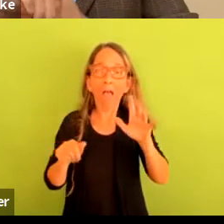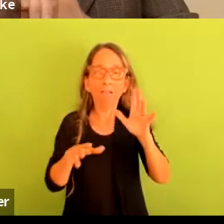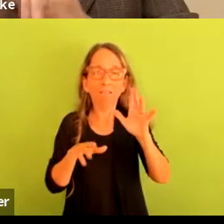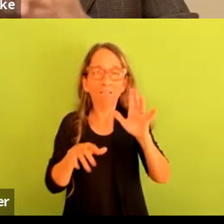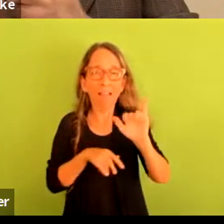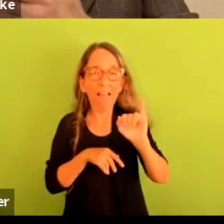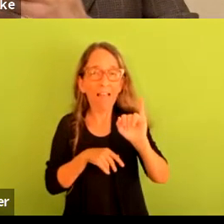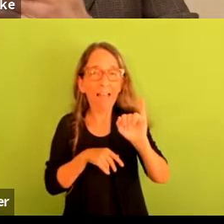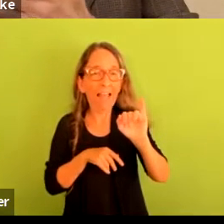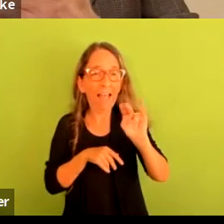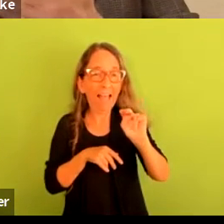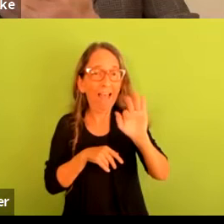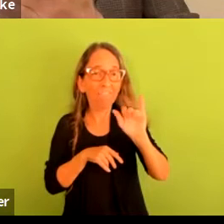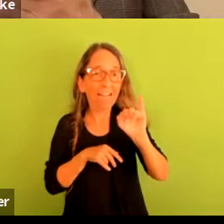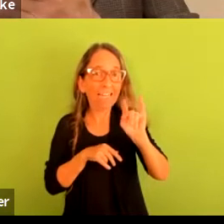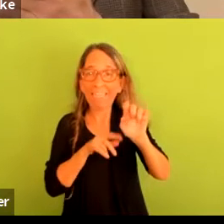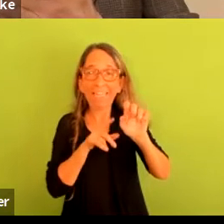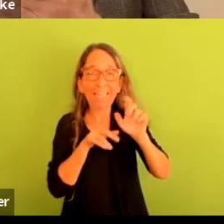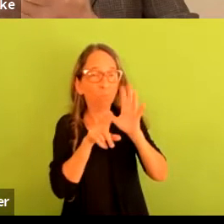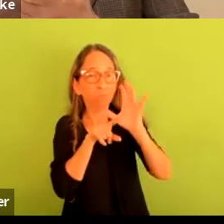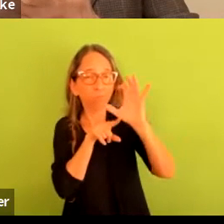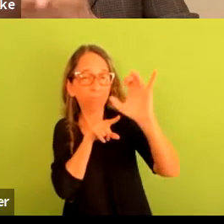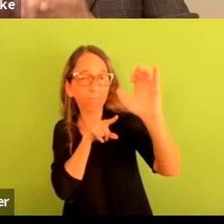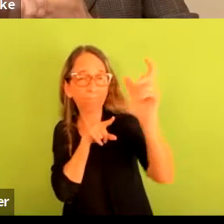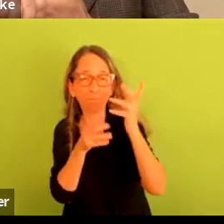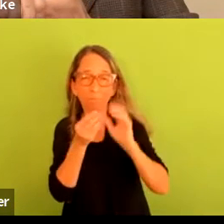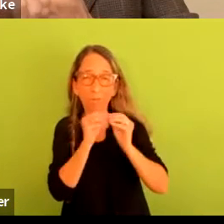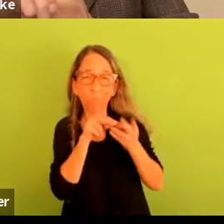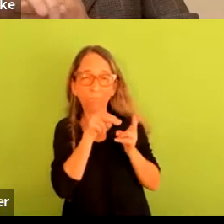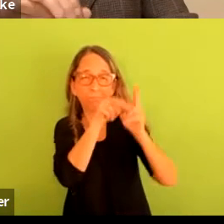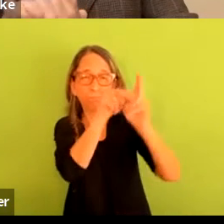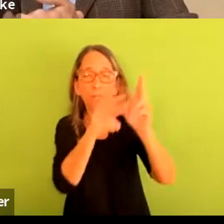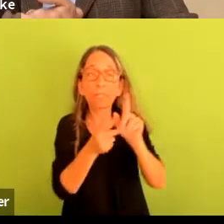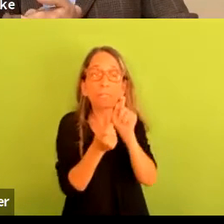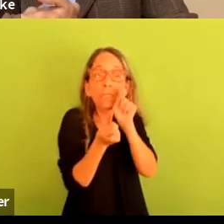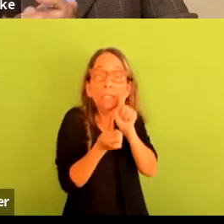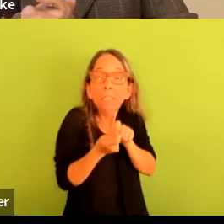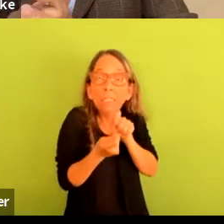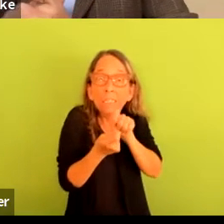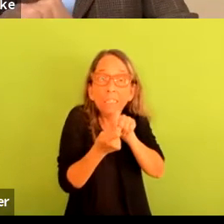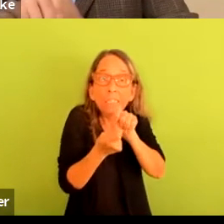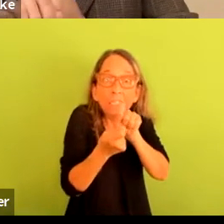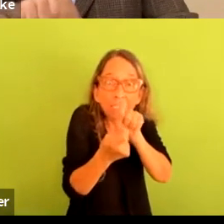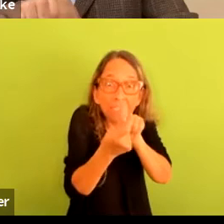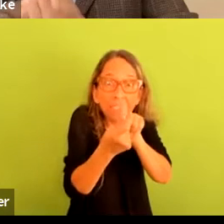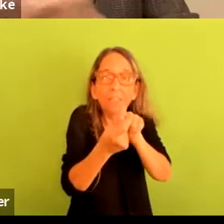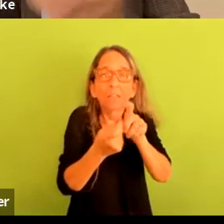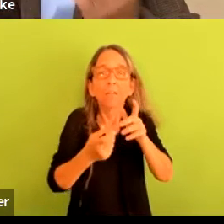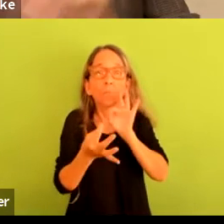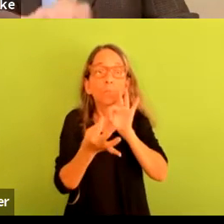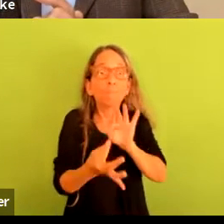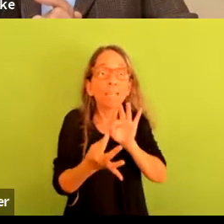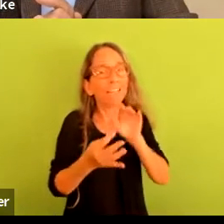I think, you know, high accuracy under ideal conditions is uncontested.